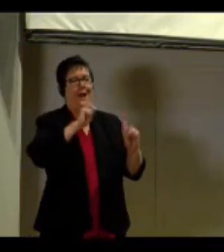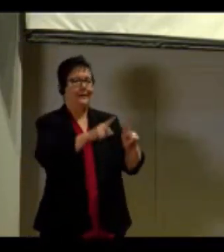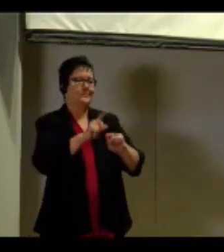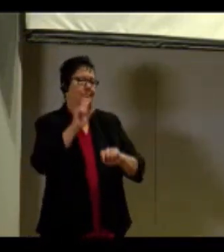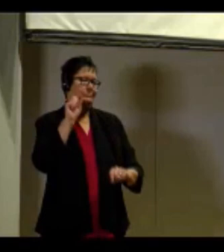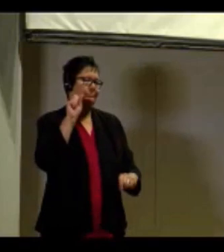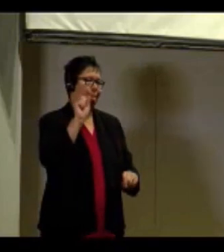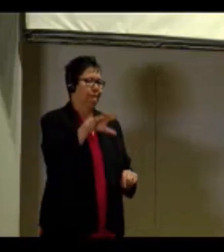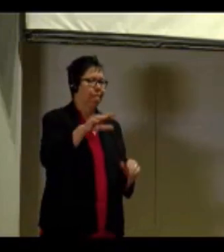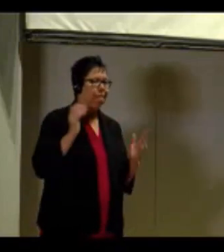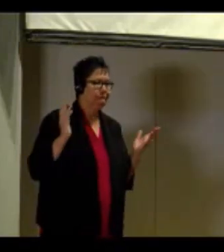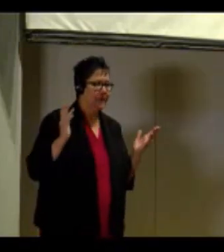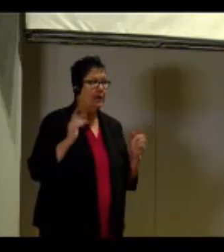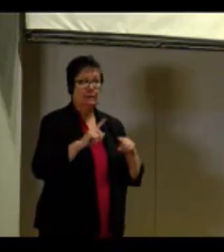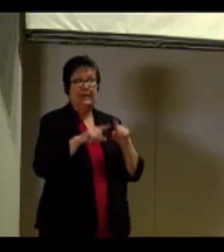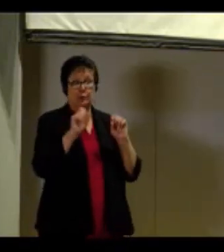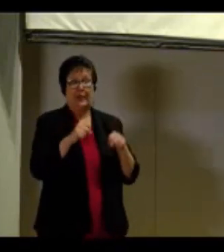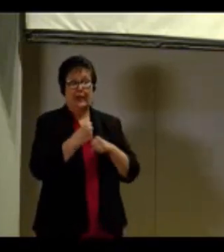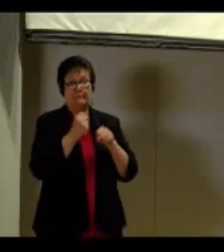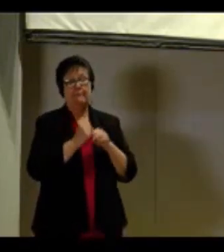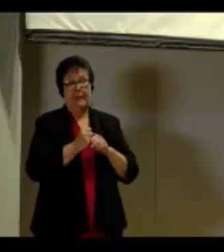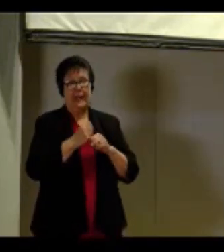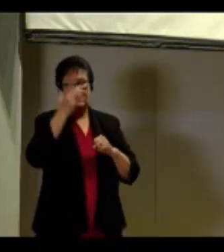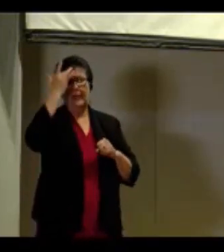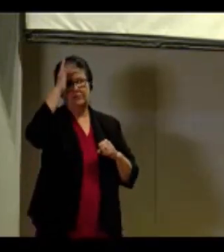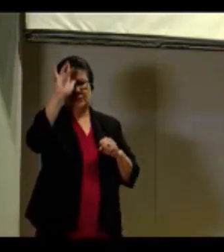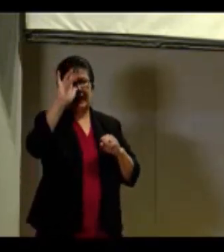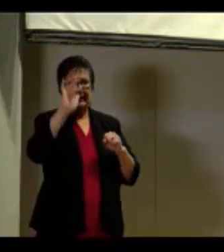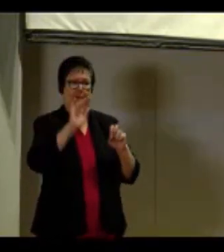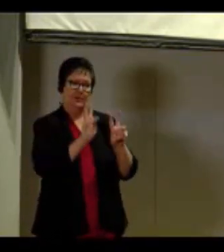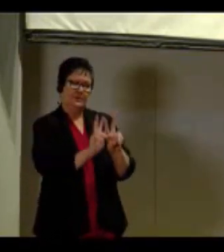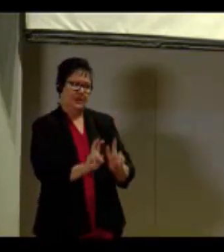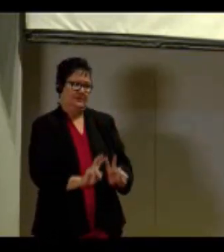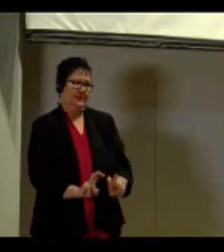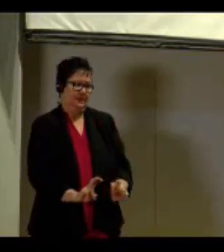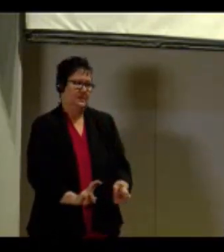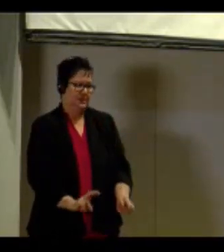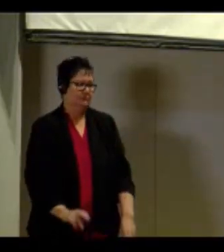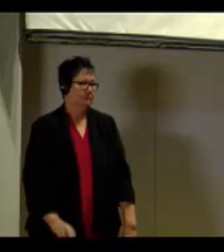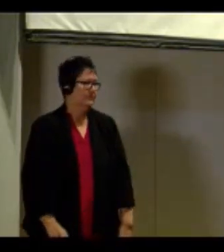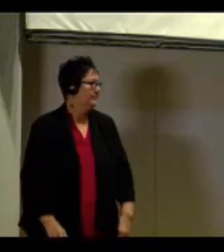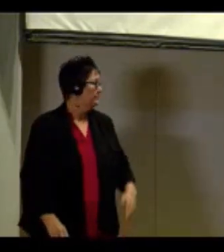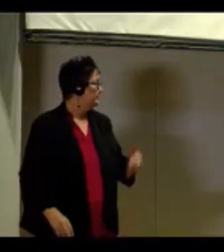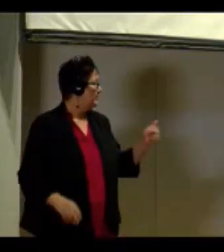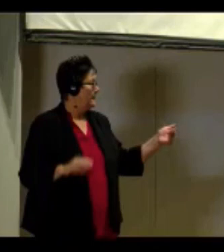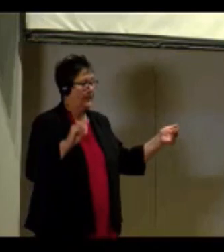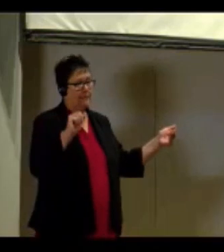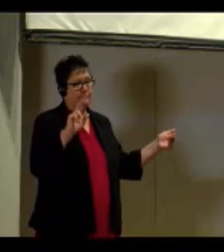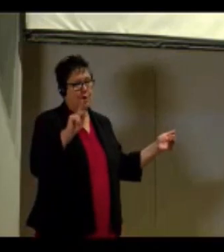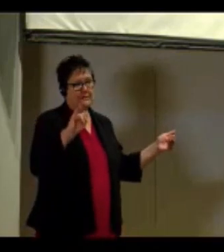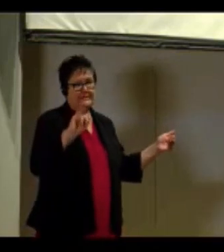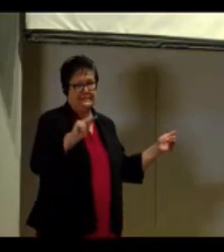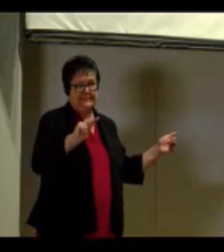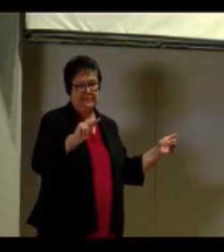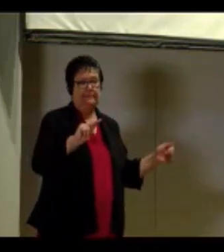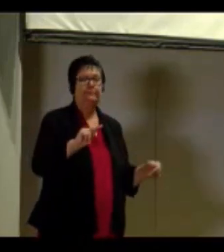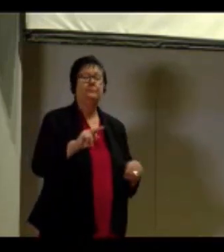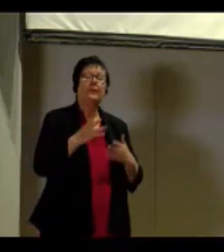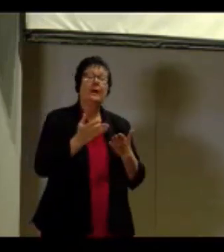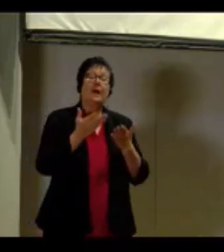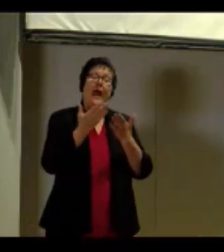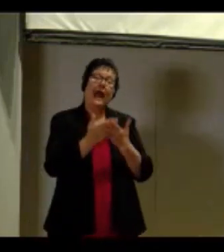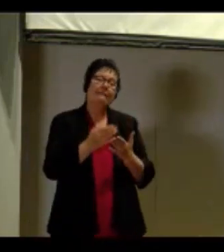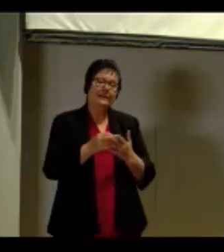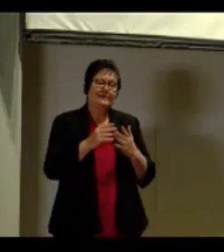think that you can make some very educated assessments. Just as, again, as sort of evidence of sort of